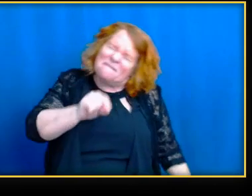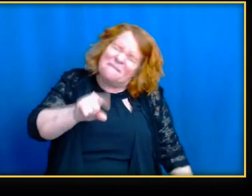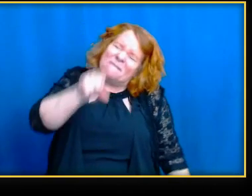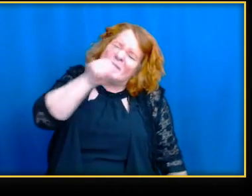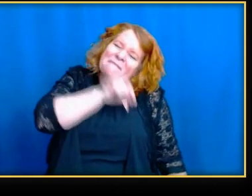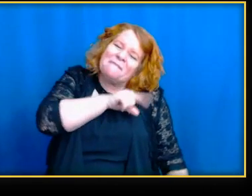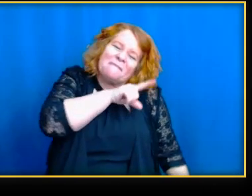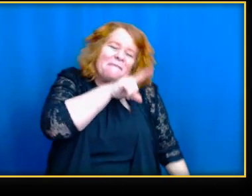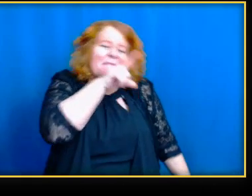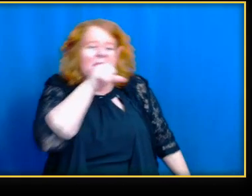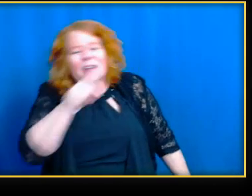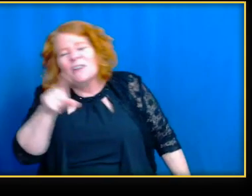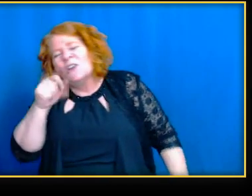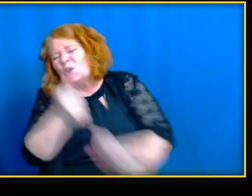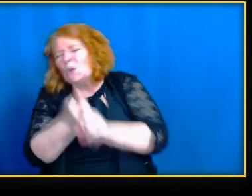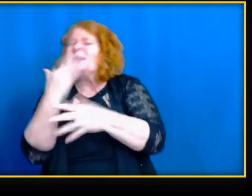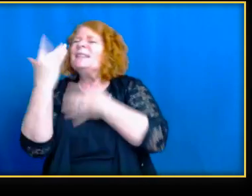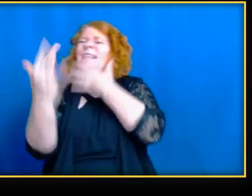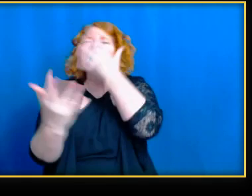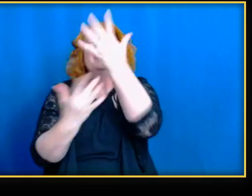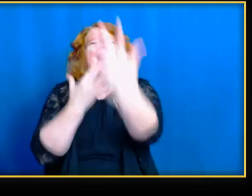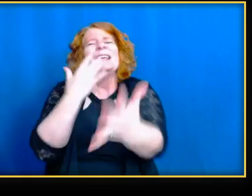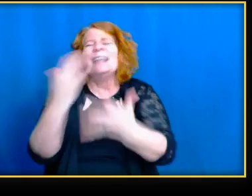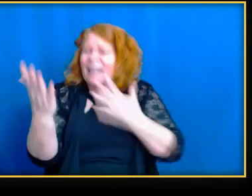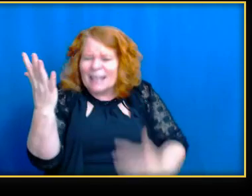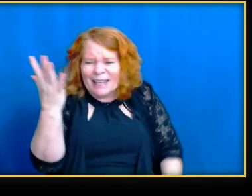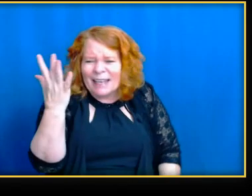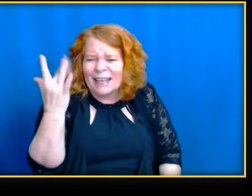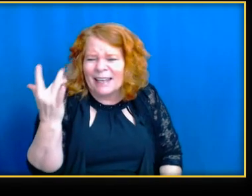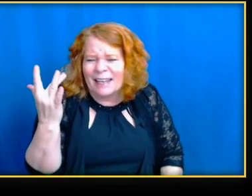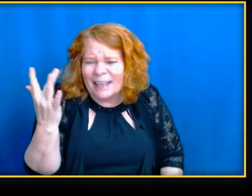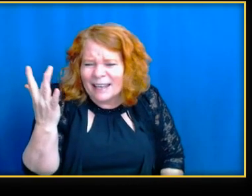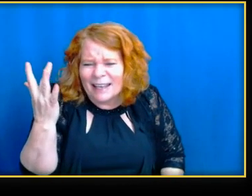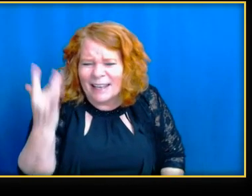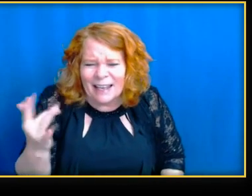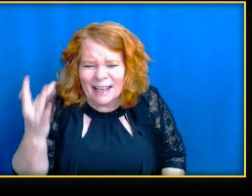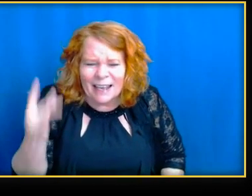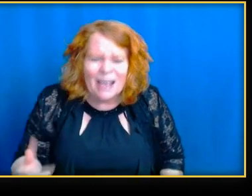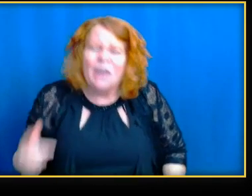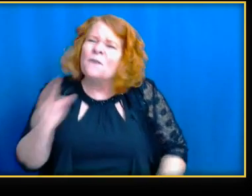Bird, why do you sing?